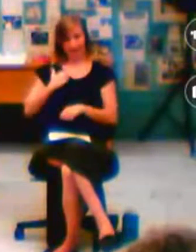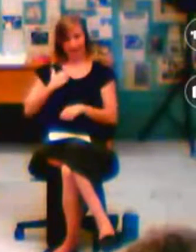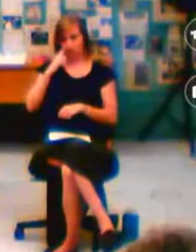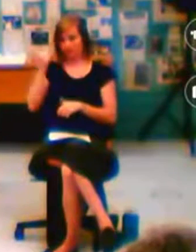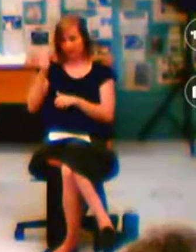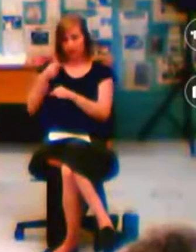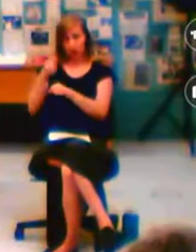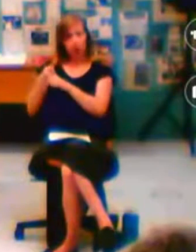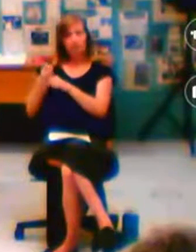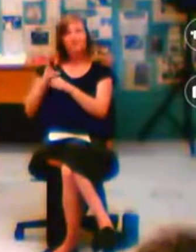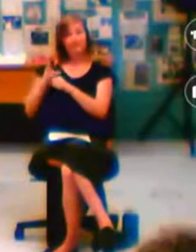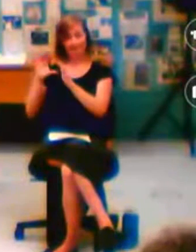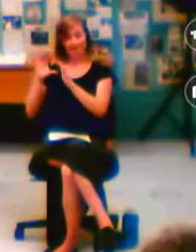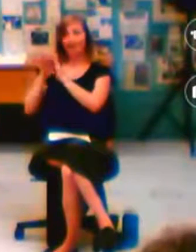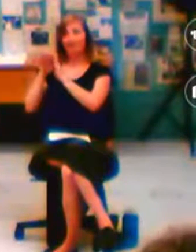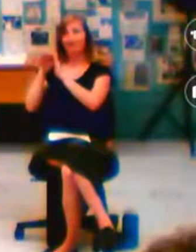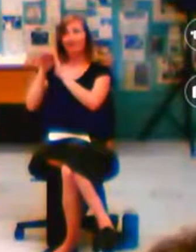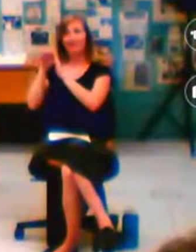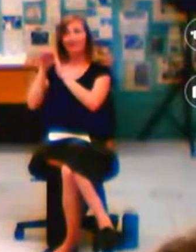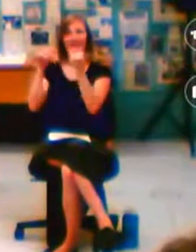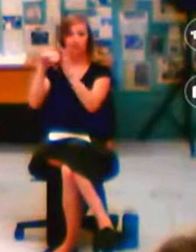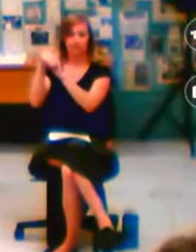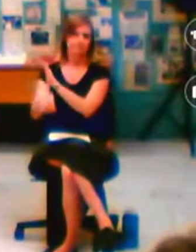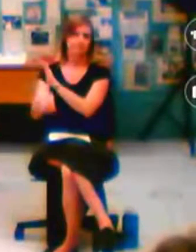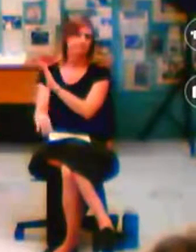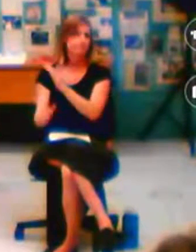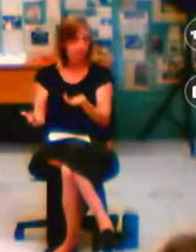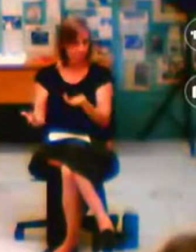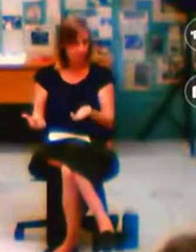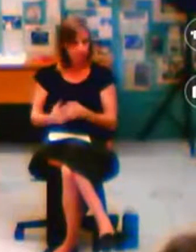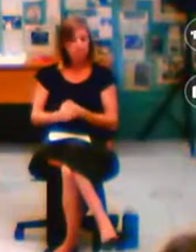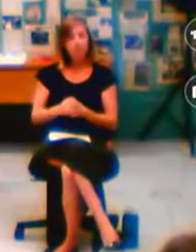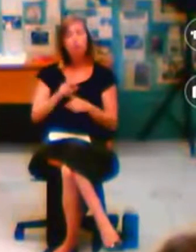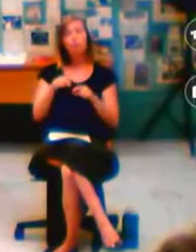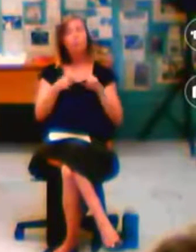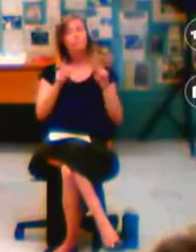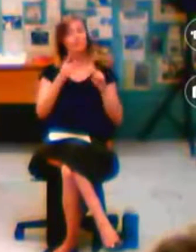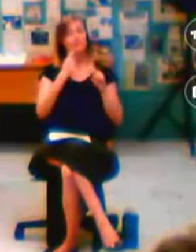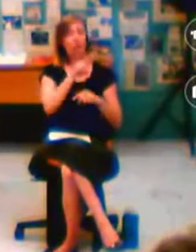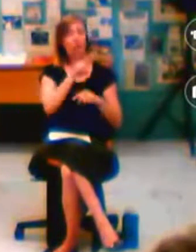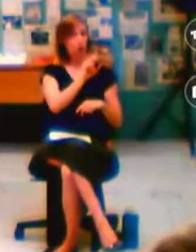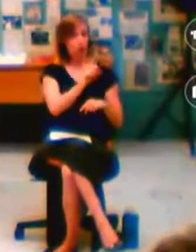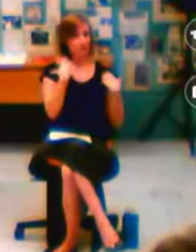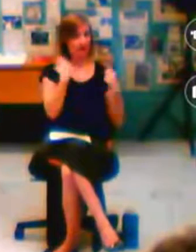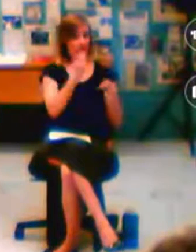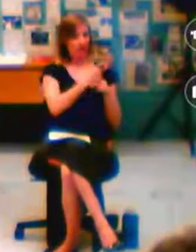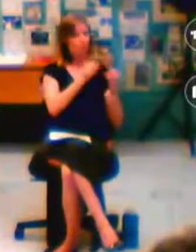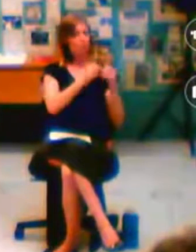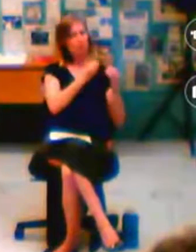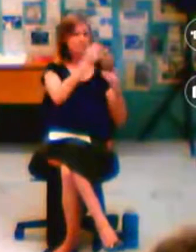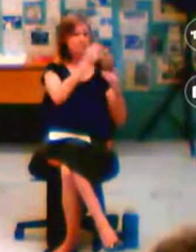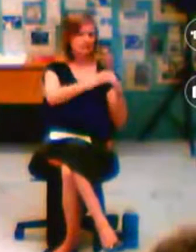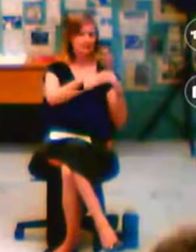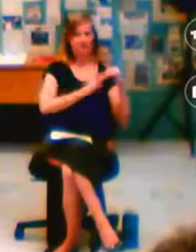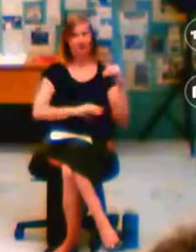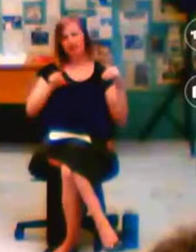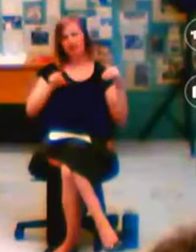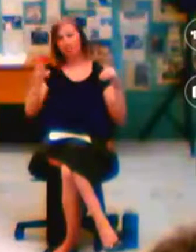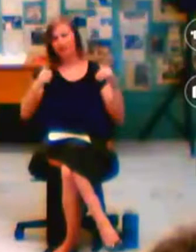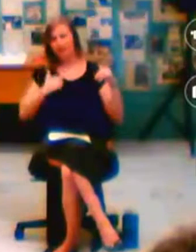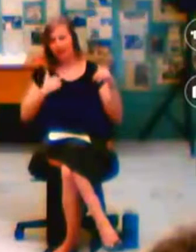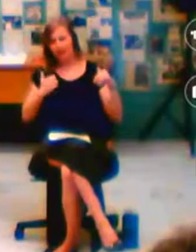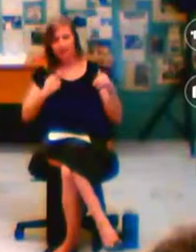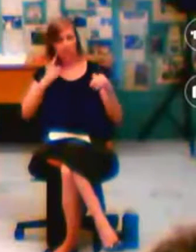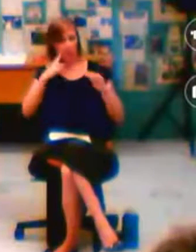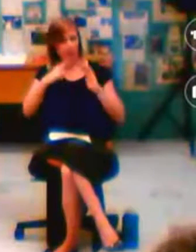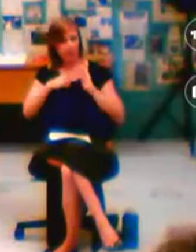cost, you are likely to be destroying the capital base for the healthcare system. It'll be fine for a while. It was fine in Canada for 10 years, and now